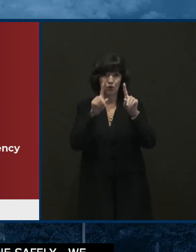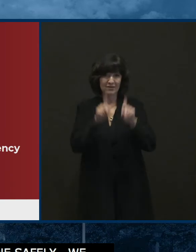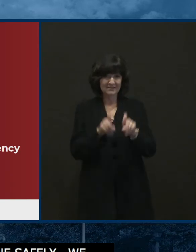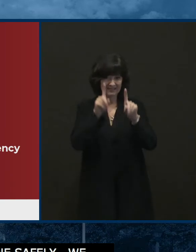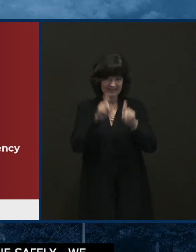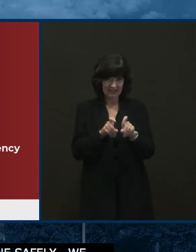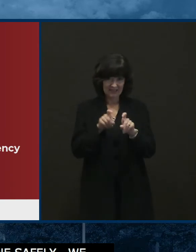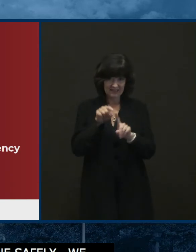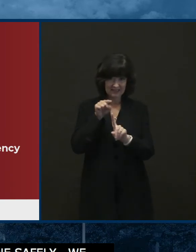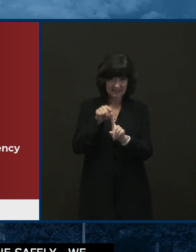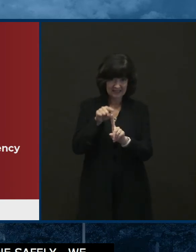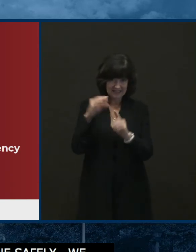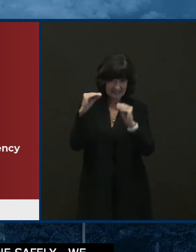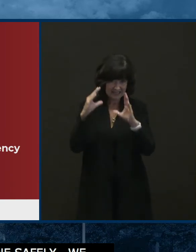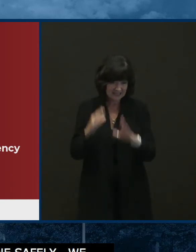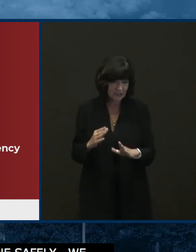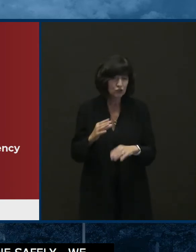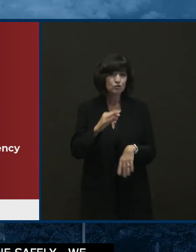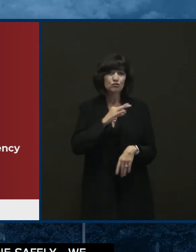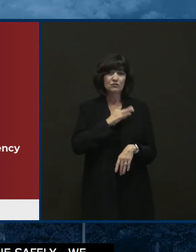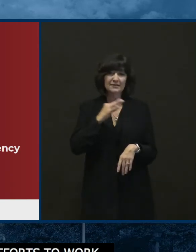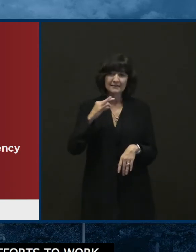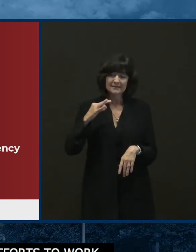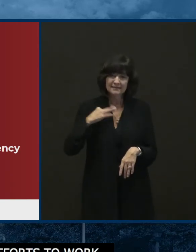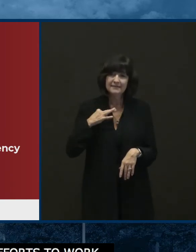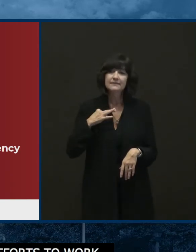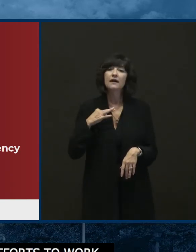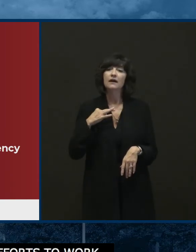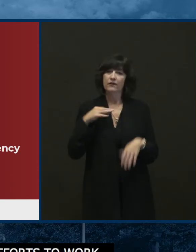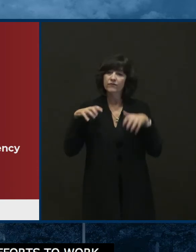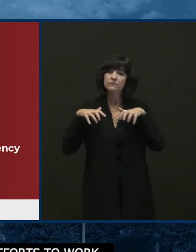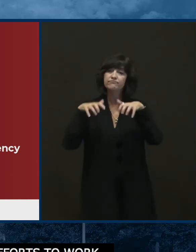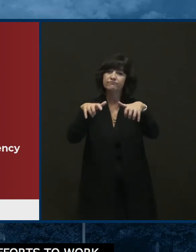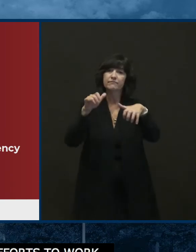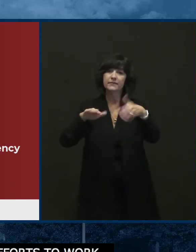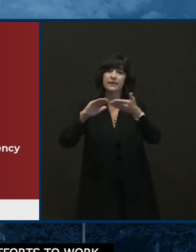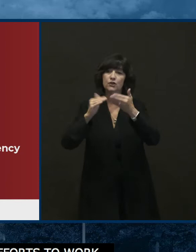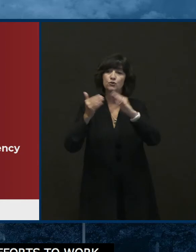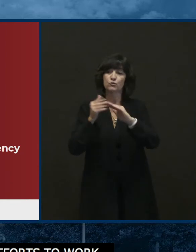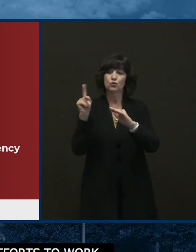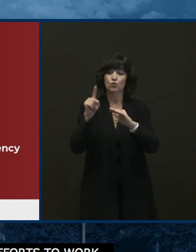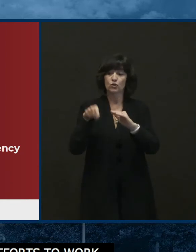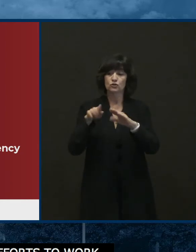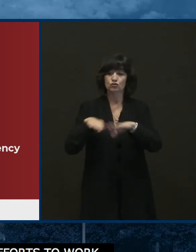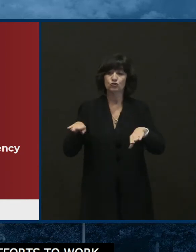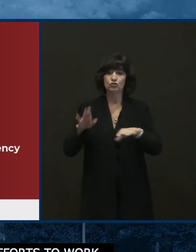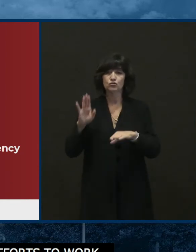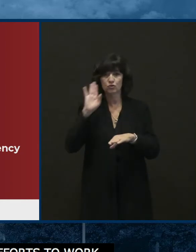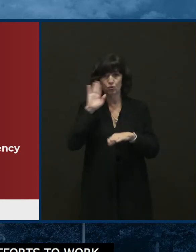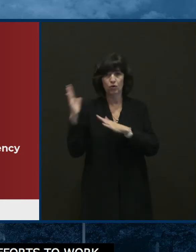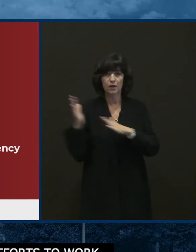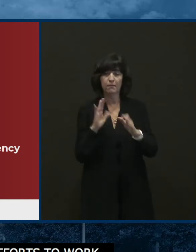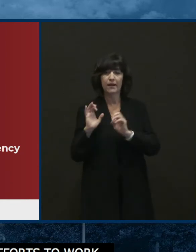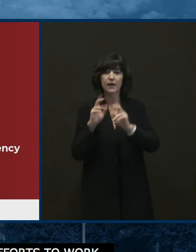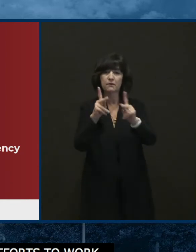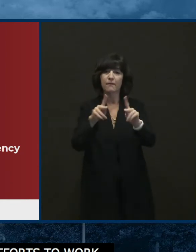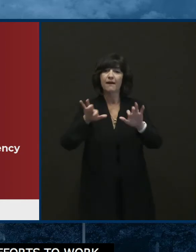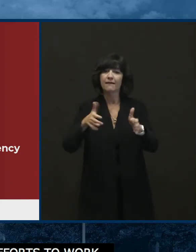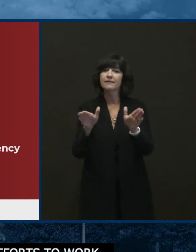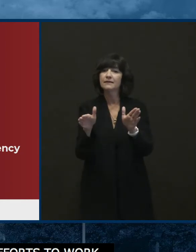staff, to do testing in communities where children are going back in the classrooms and testing across our state, and